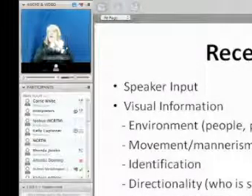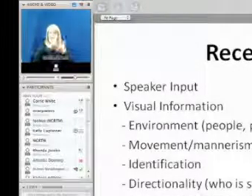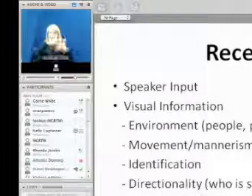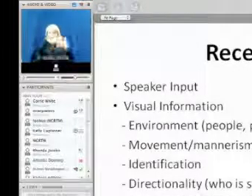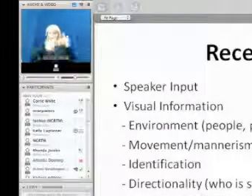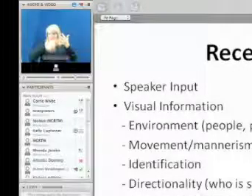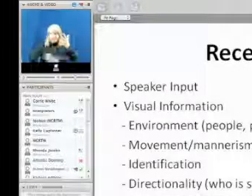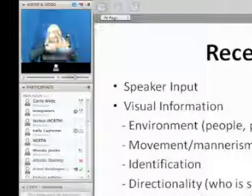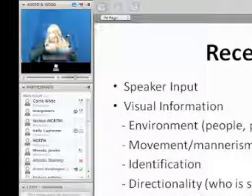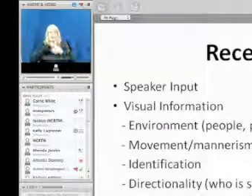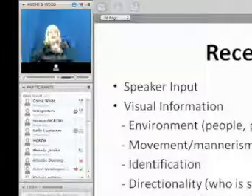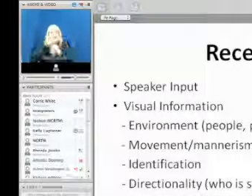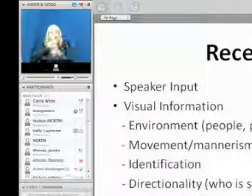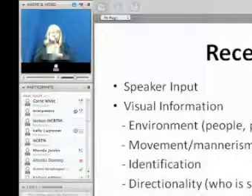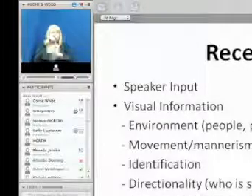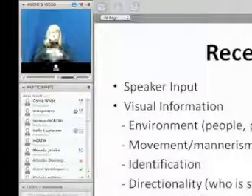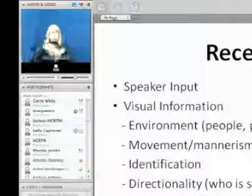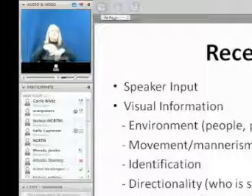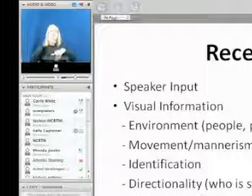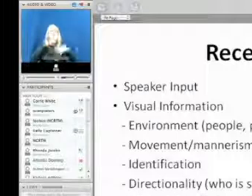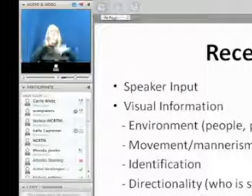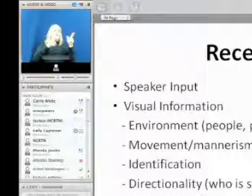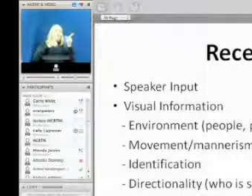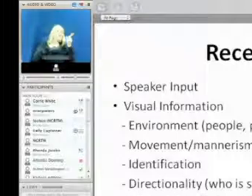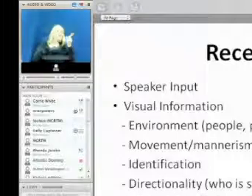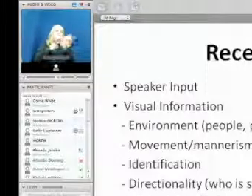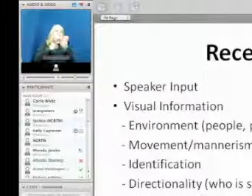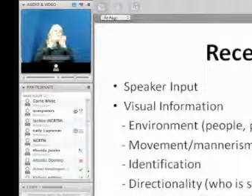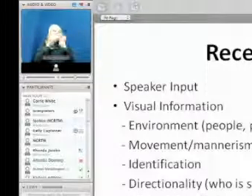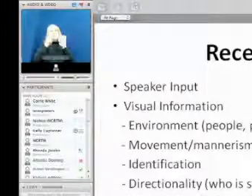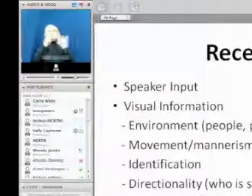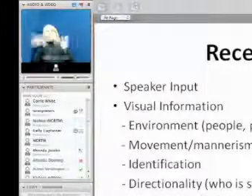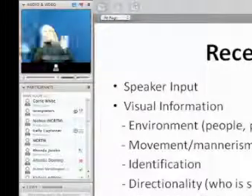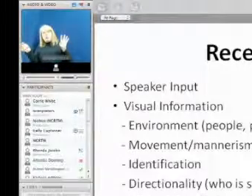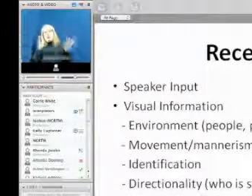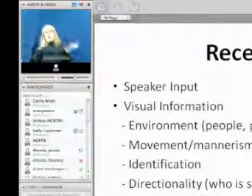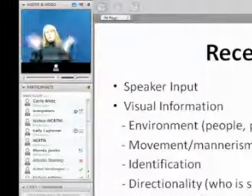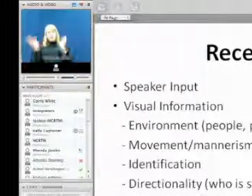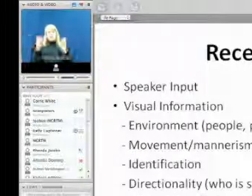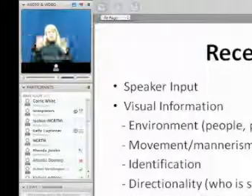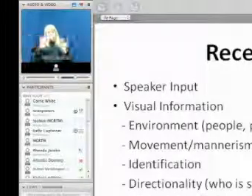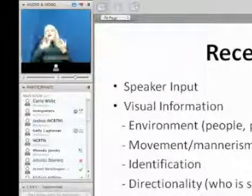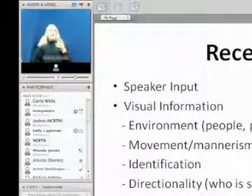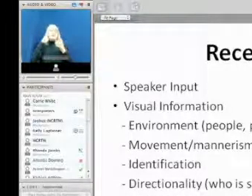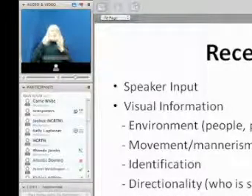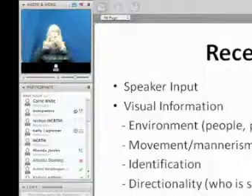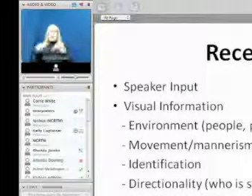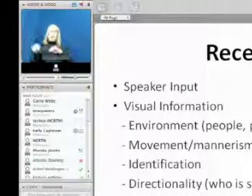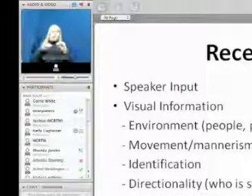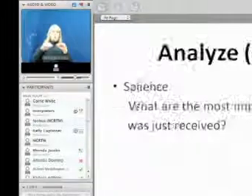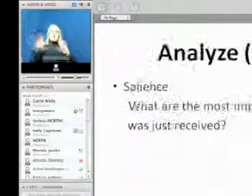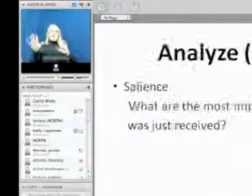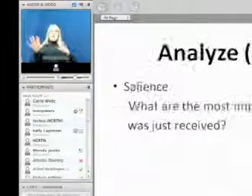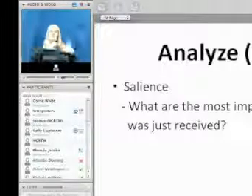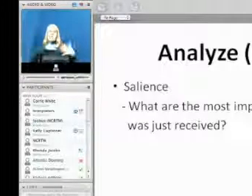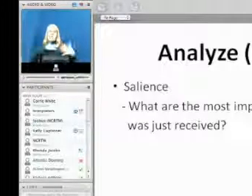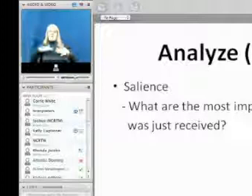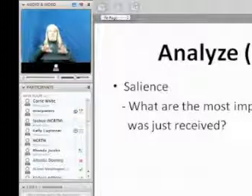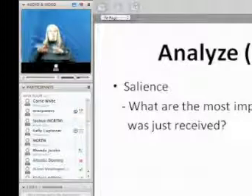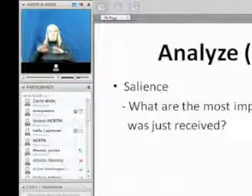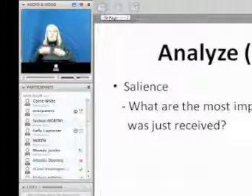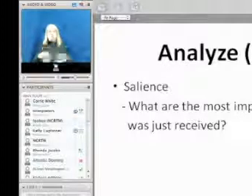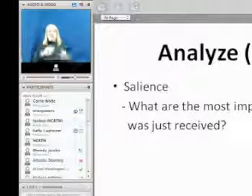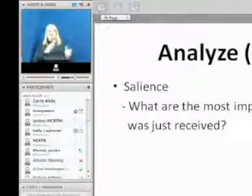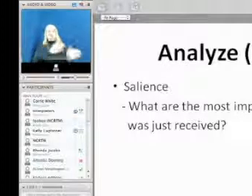in the environment, who's talking to who, any movements or mannerisms. And then